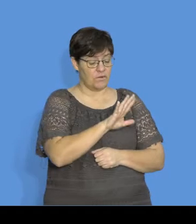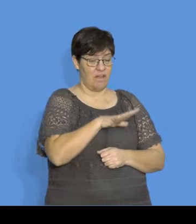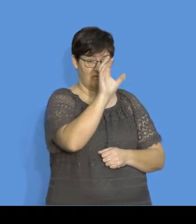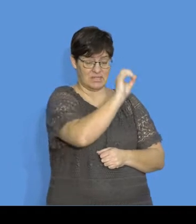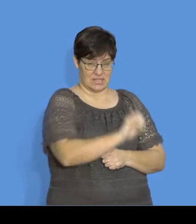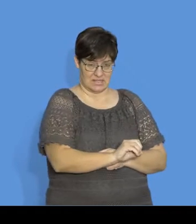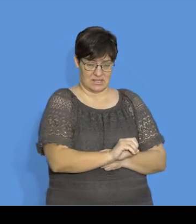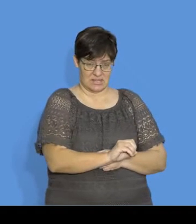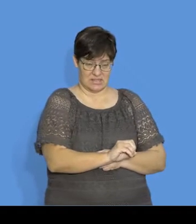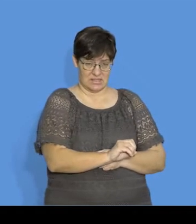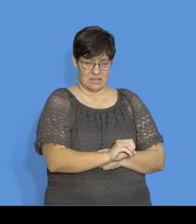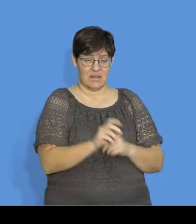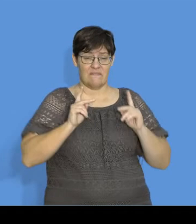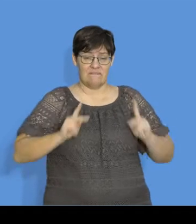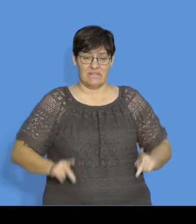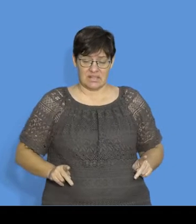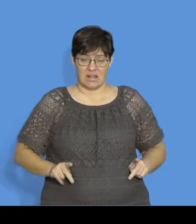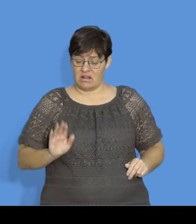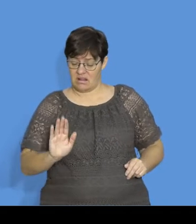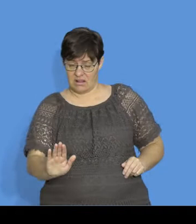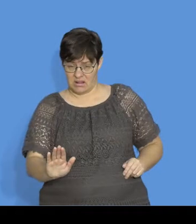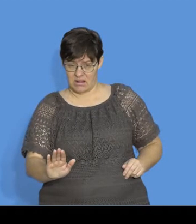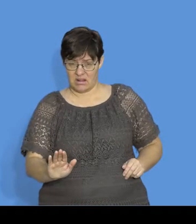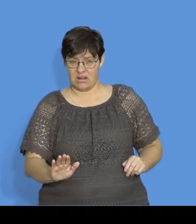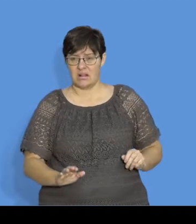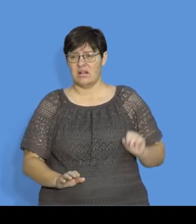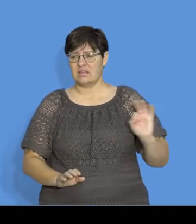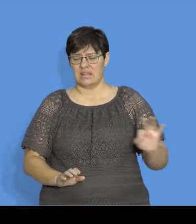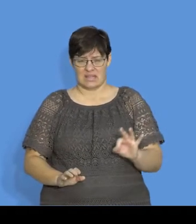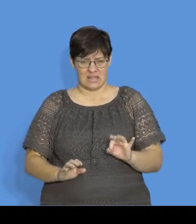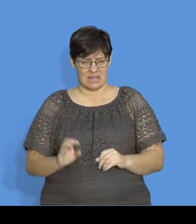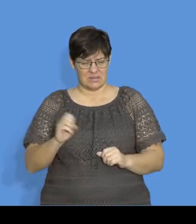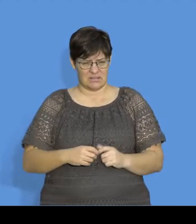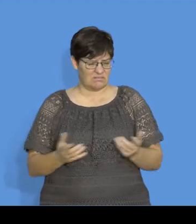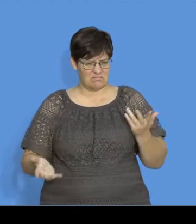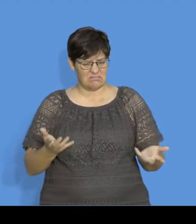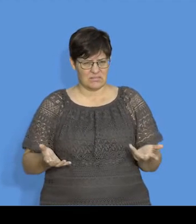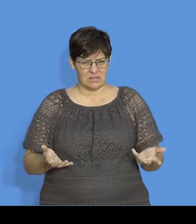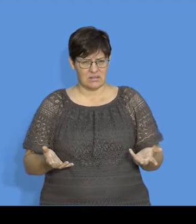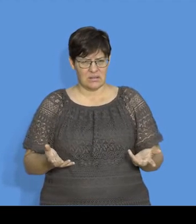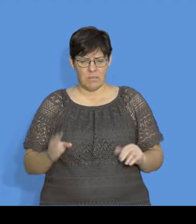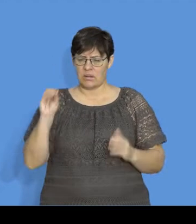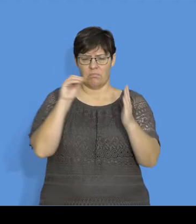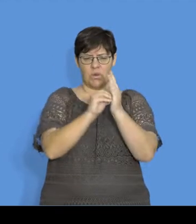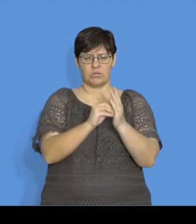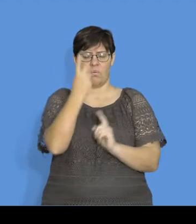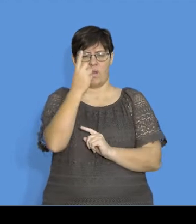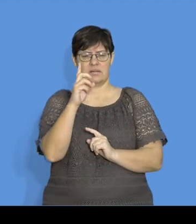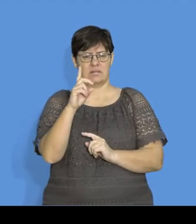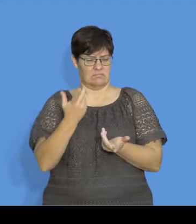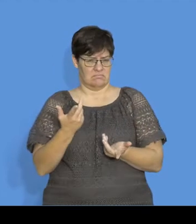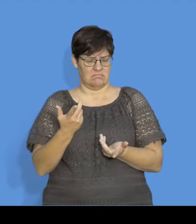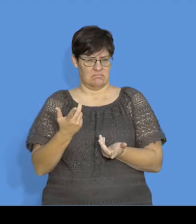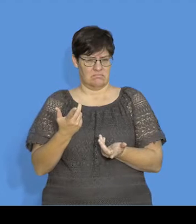is 45% for physical science, which ends up to 33%. But we have one data point.